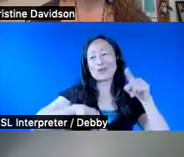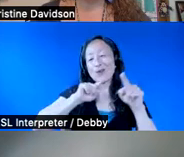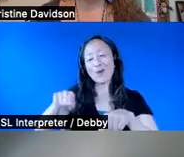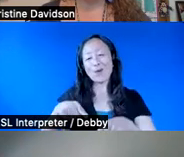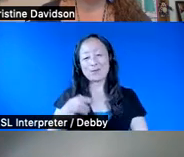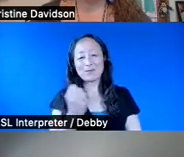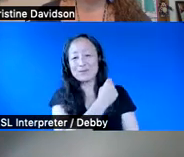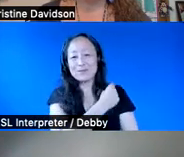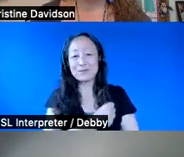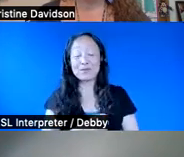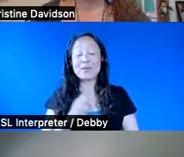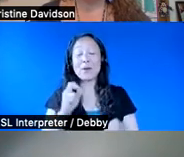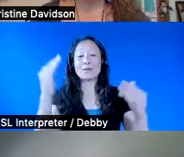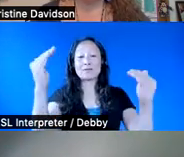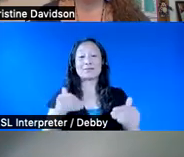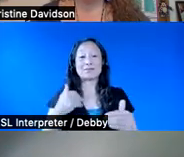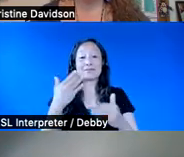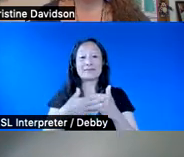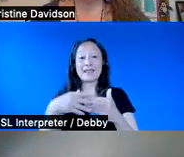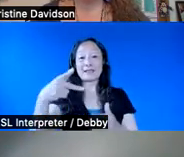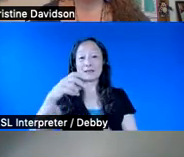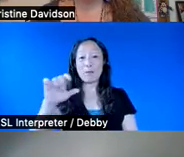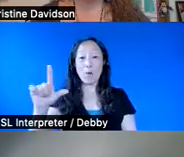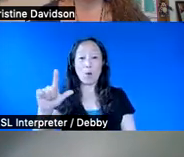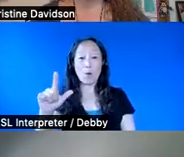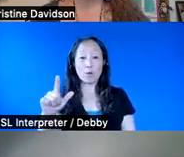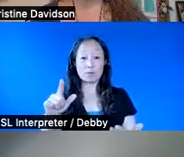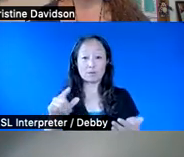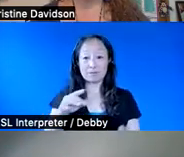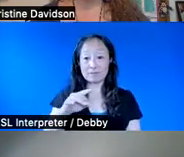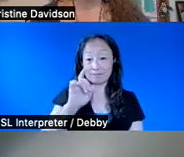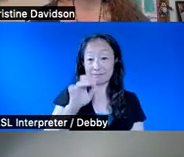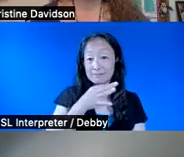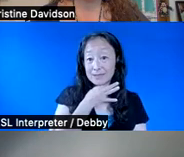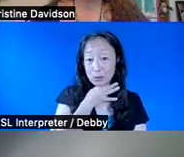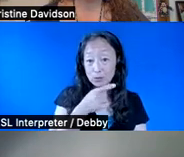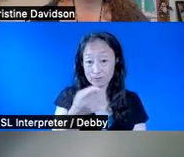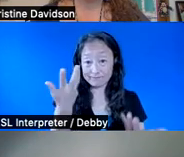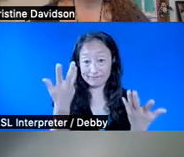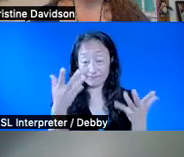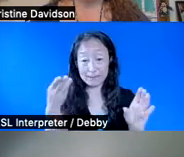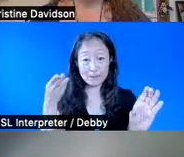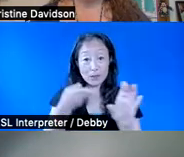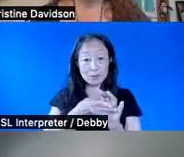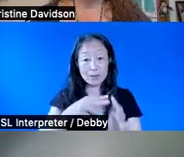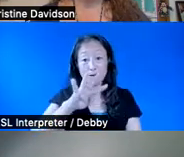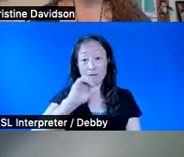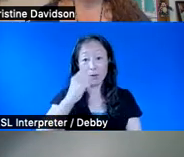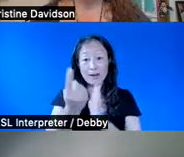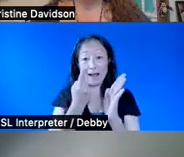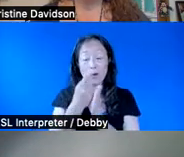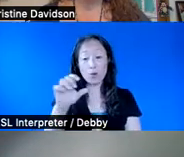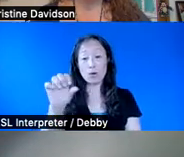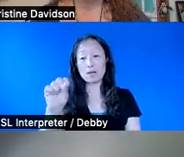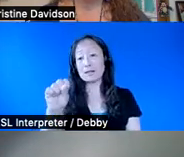Okay, and then this poll is asking, have you participated in a 40-hour sexual assault advocacy training? And if